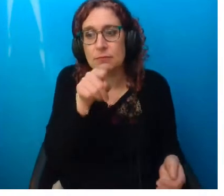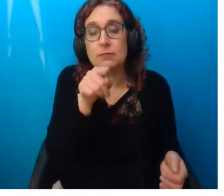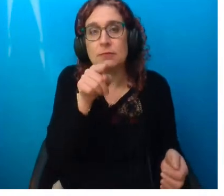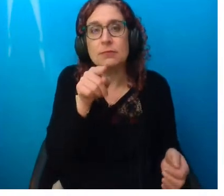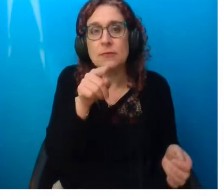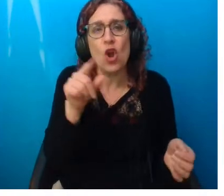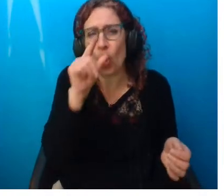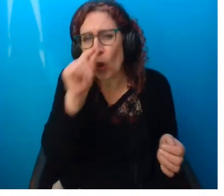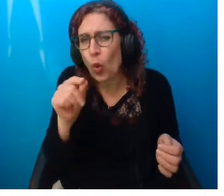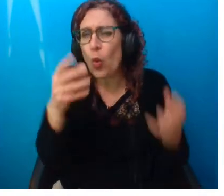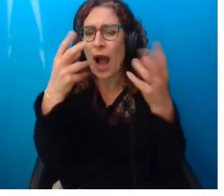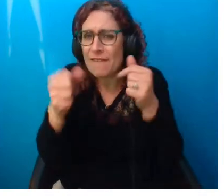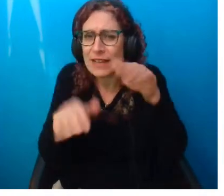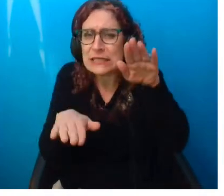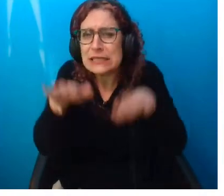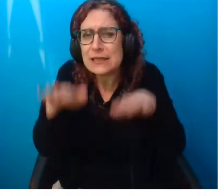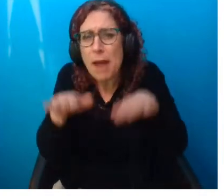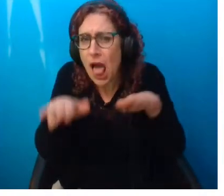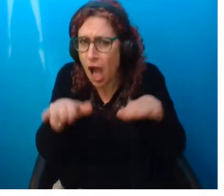efficacy.